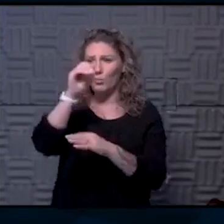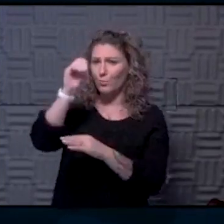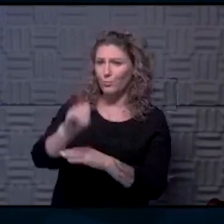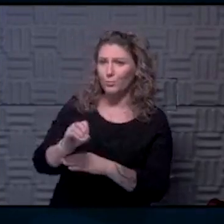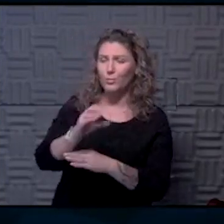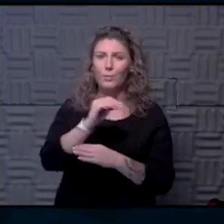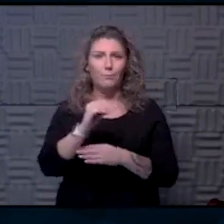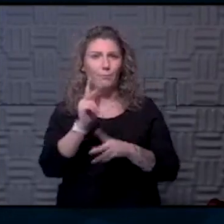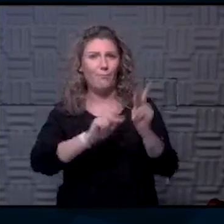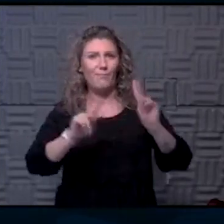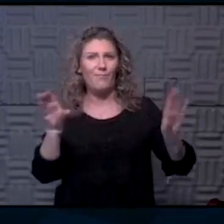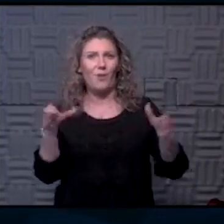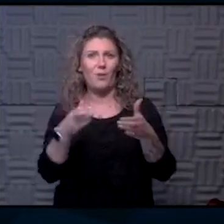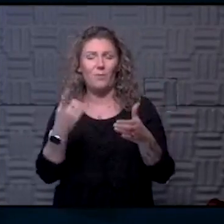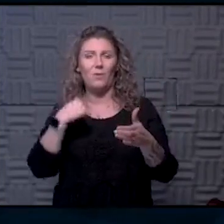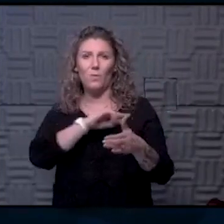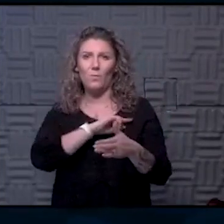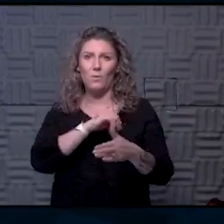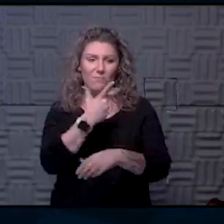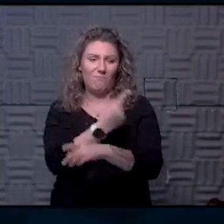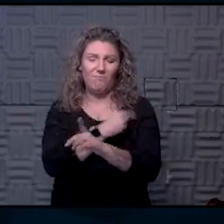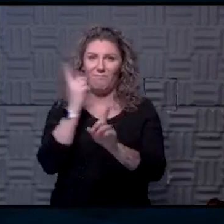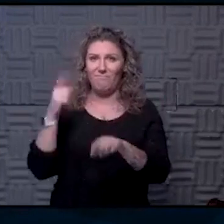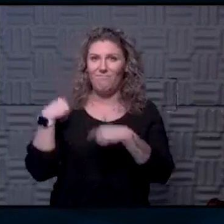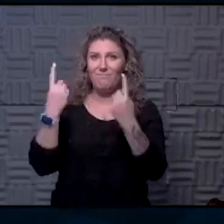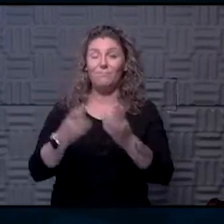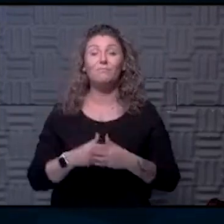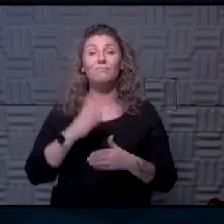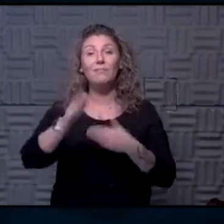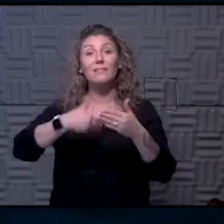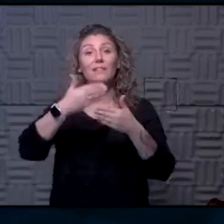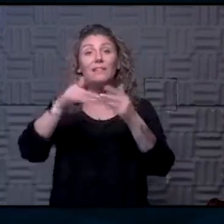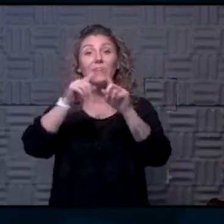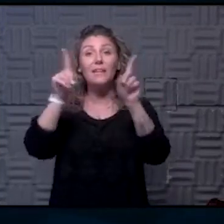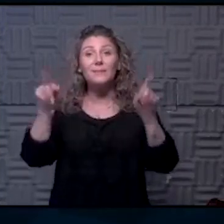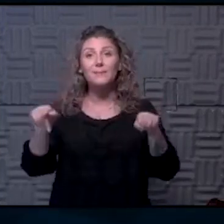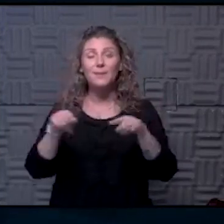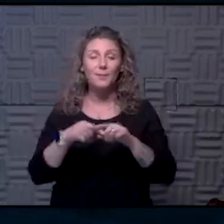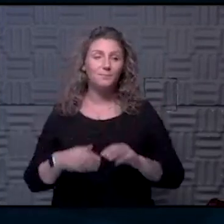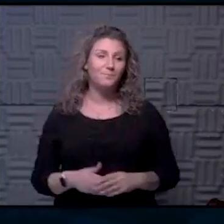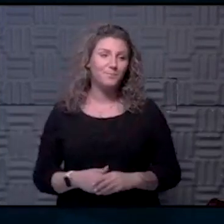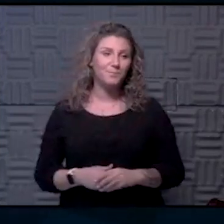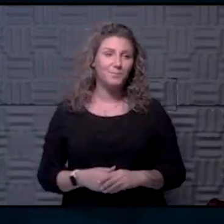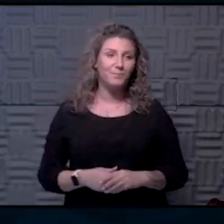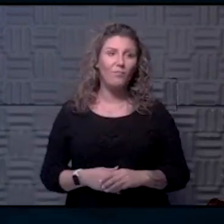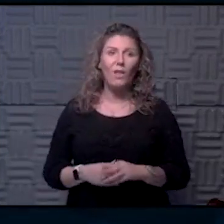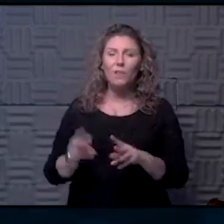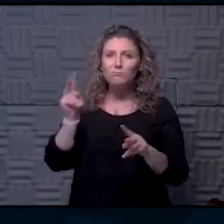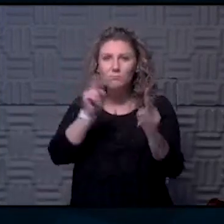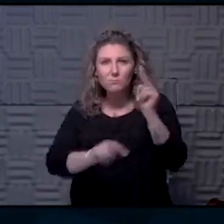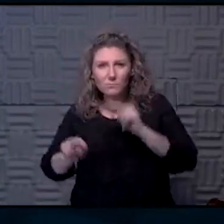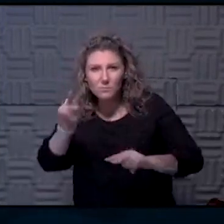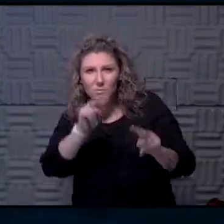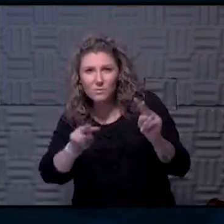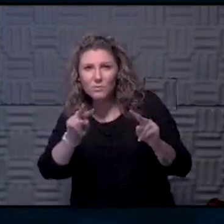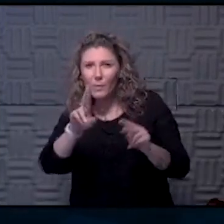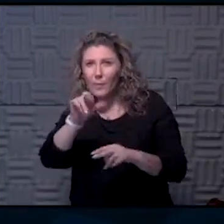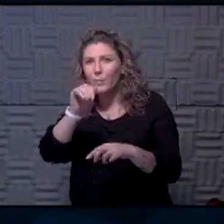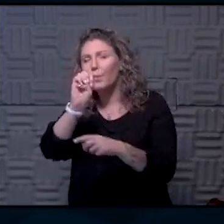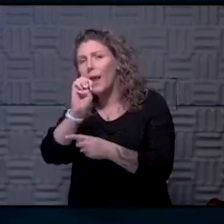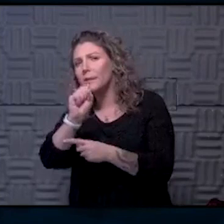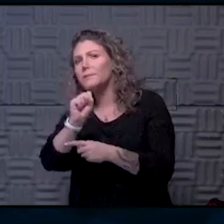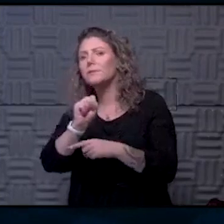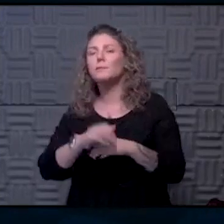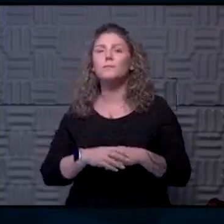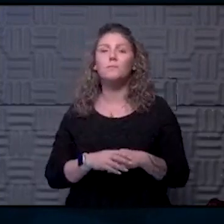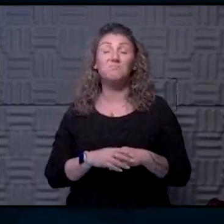we've vaccinated to this point. Next slide, please. So kind of looking at some of our rates, we are